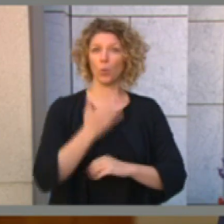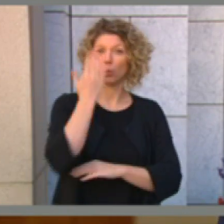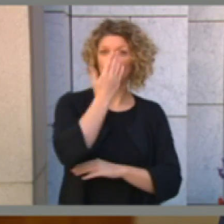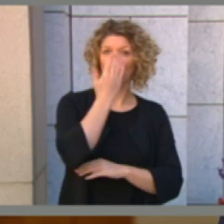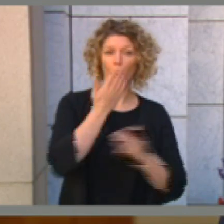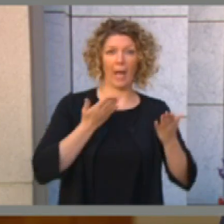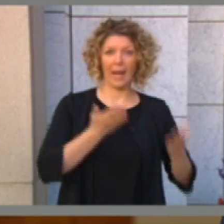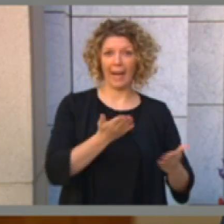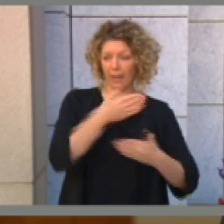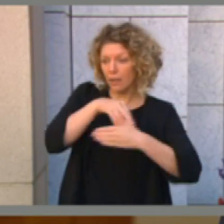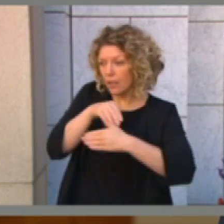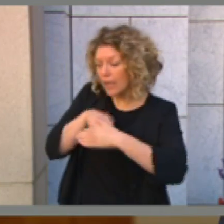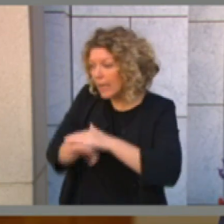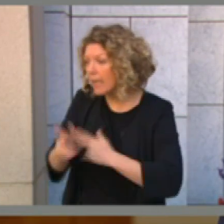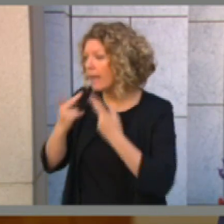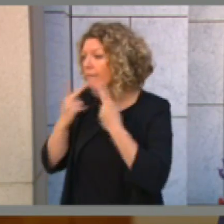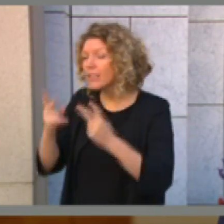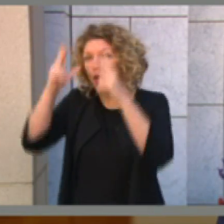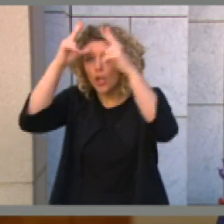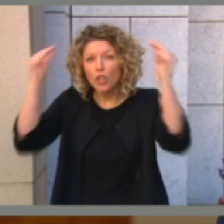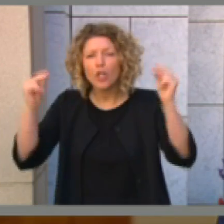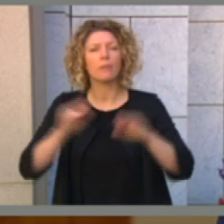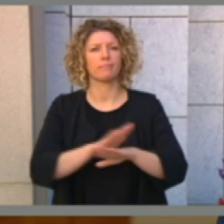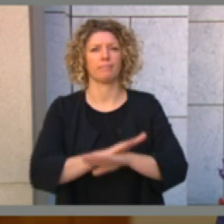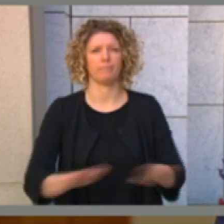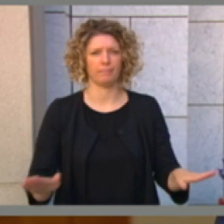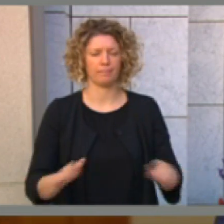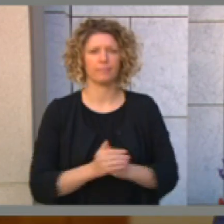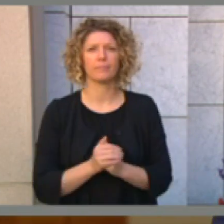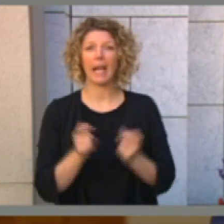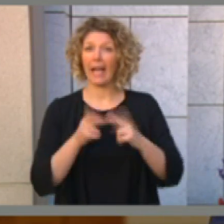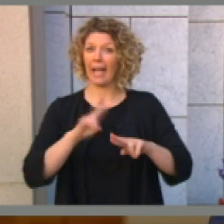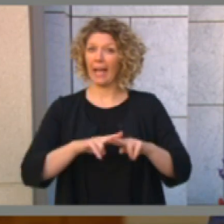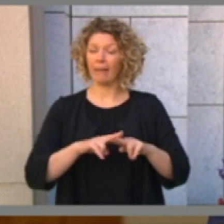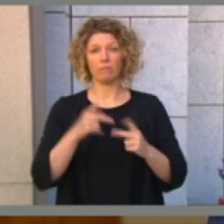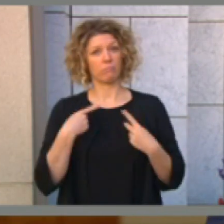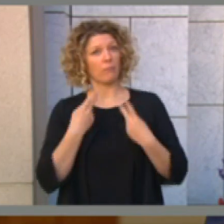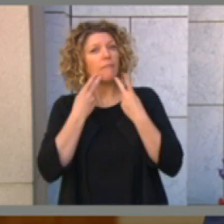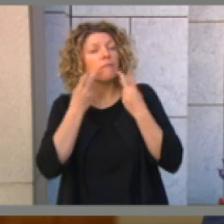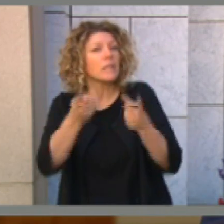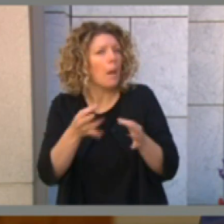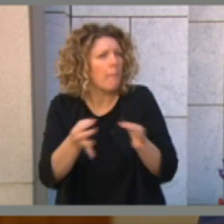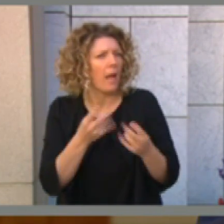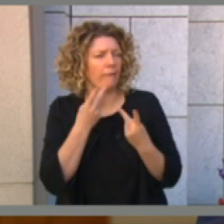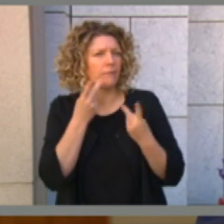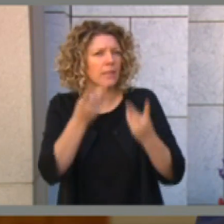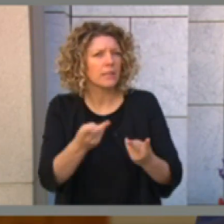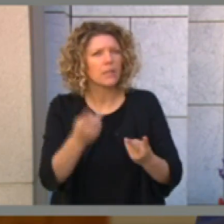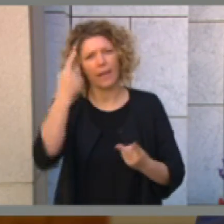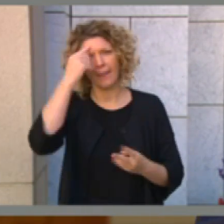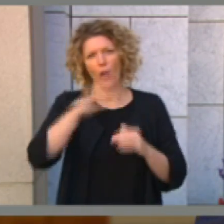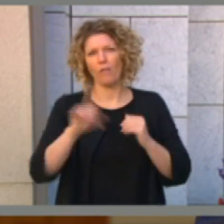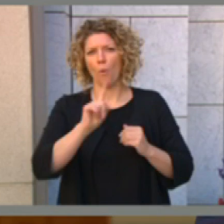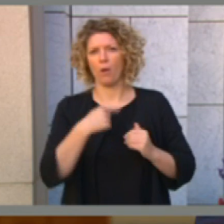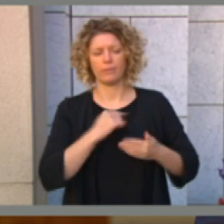care facilities. Visitors should also be encouraged, as all Australians are, to practice social